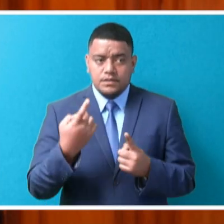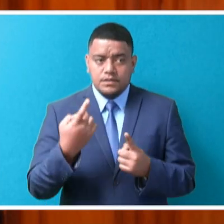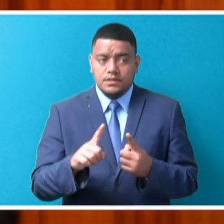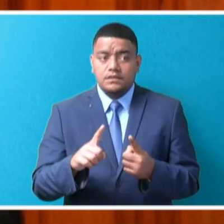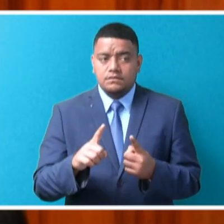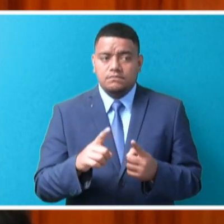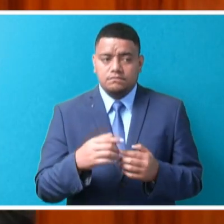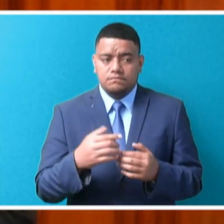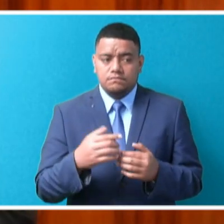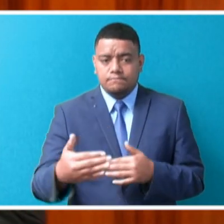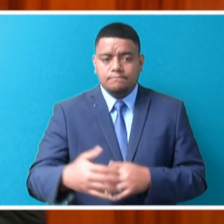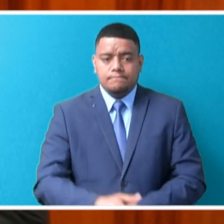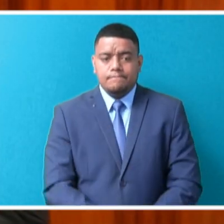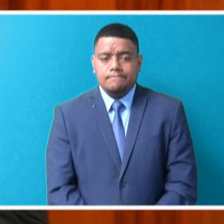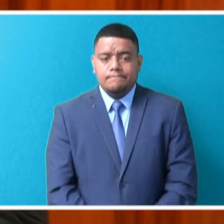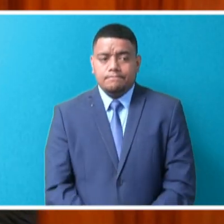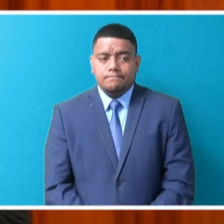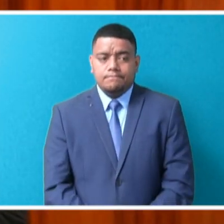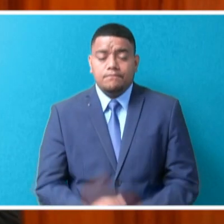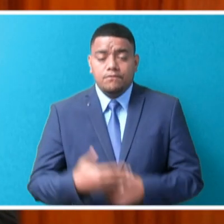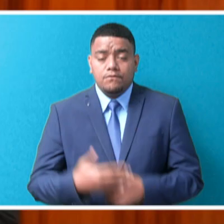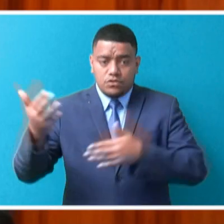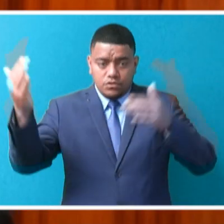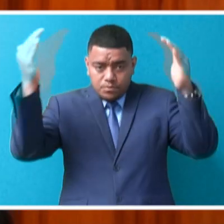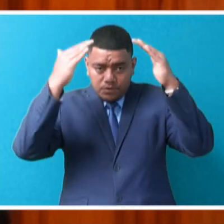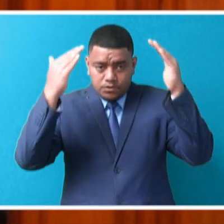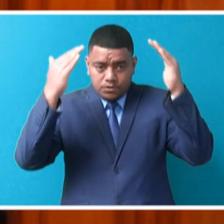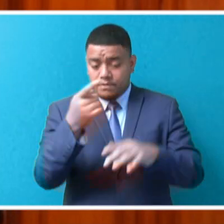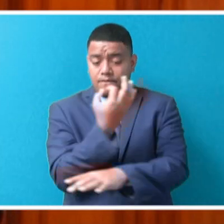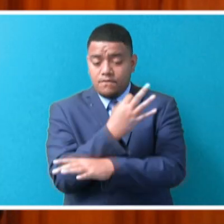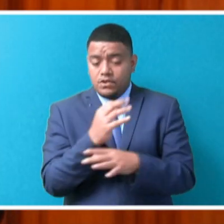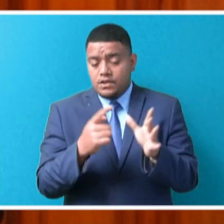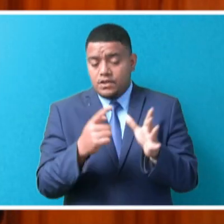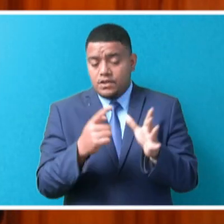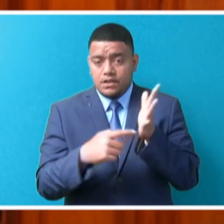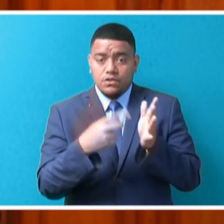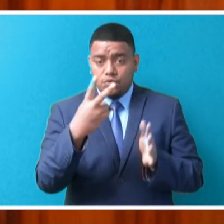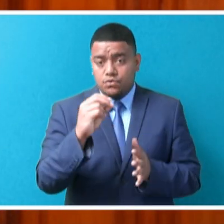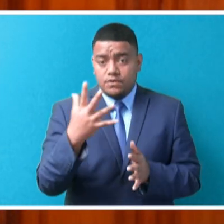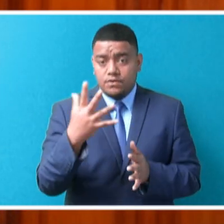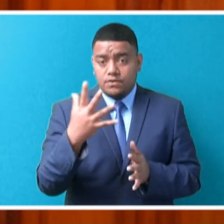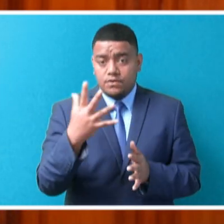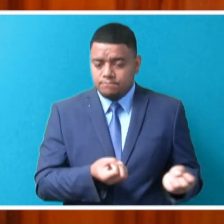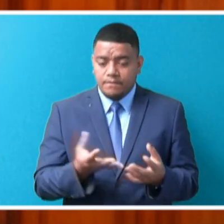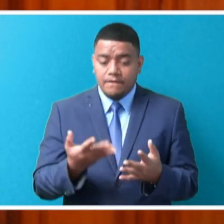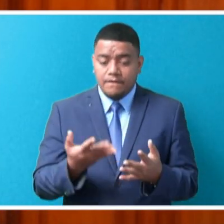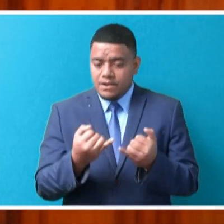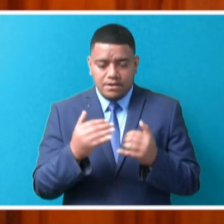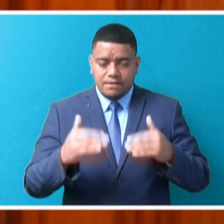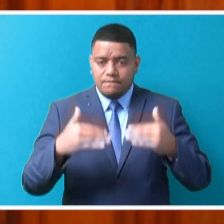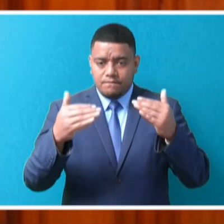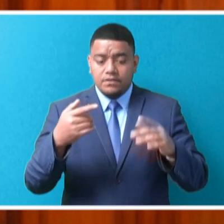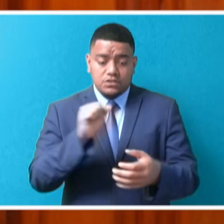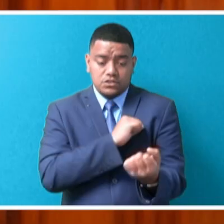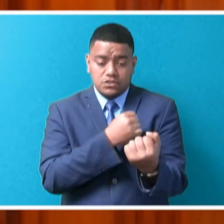compliance standards. Honorable Speaker, the Forestry Act of 2025 delivers several key advancements. It